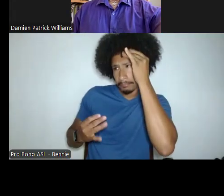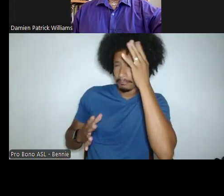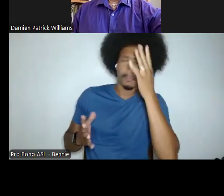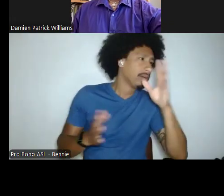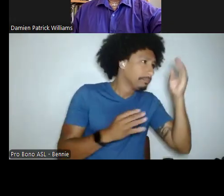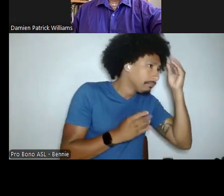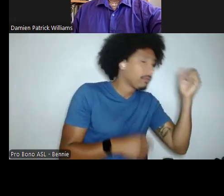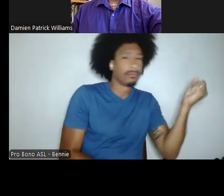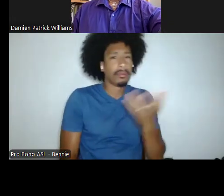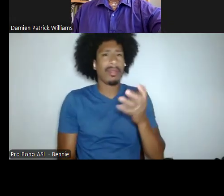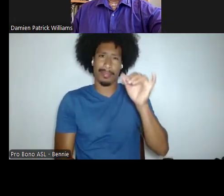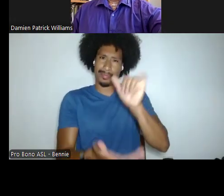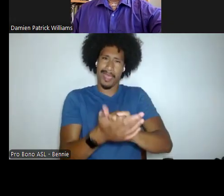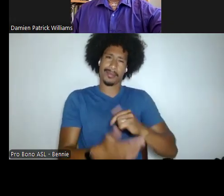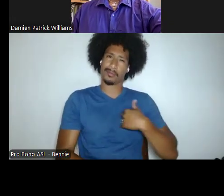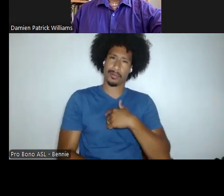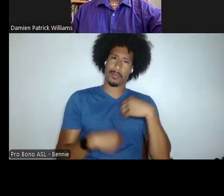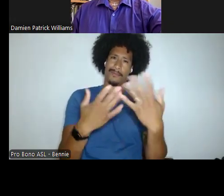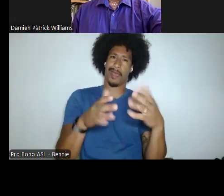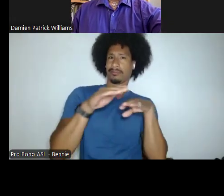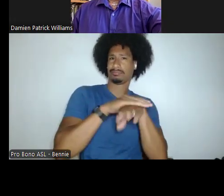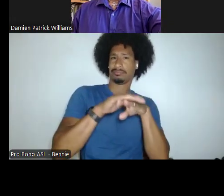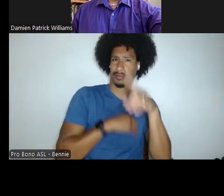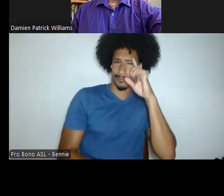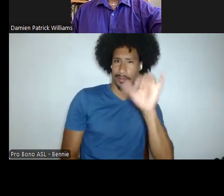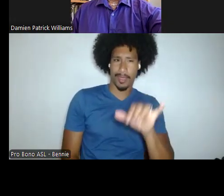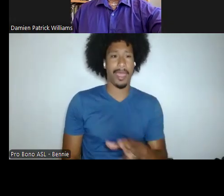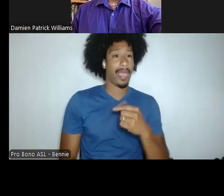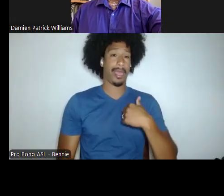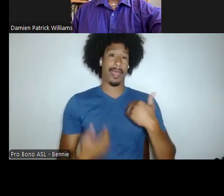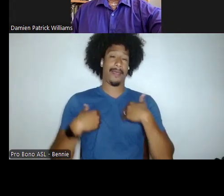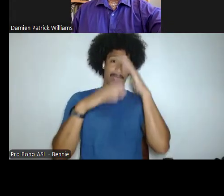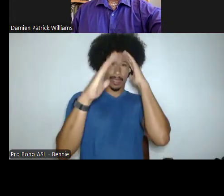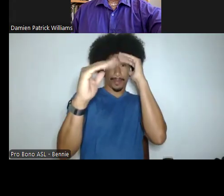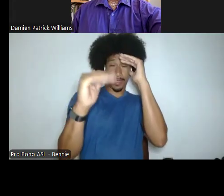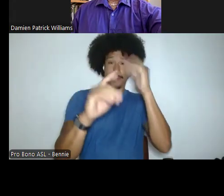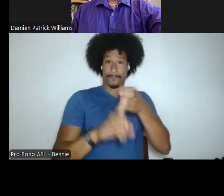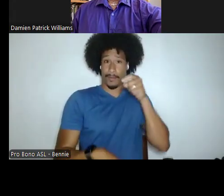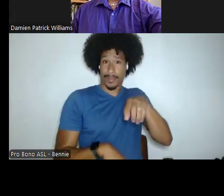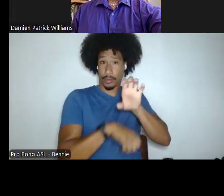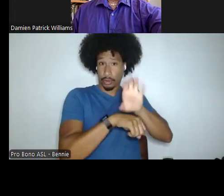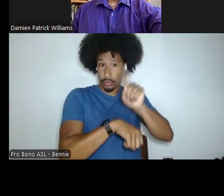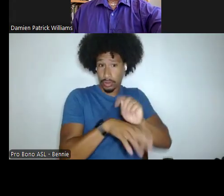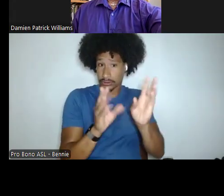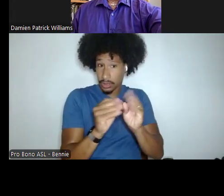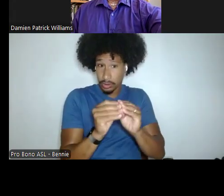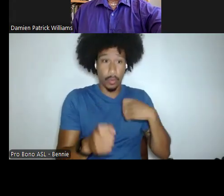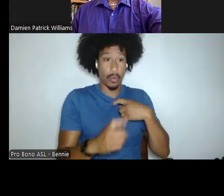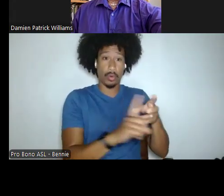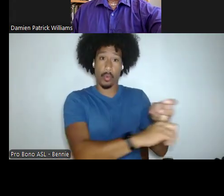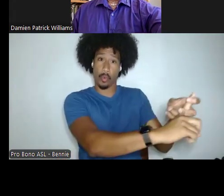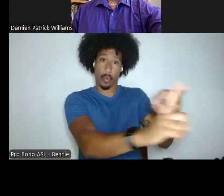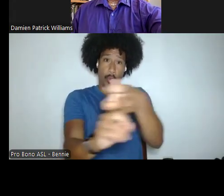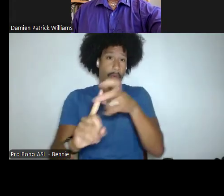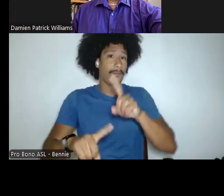session. Um, our expectations for these consulting sessions, we recruit from widely from the community. We want people